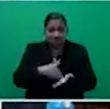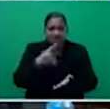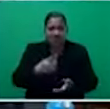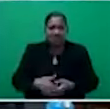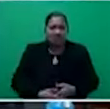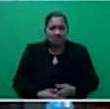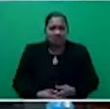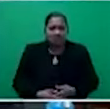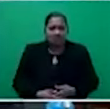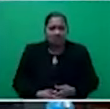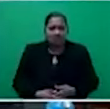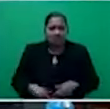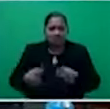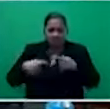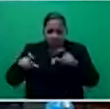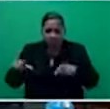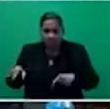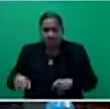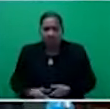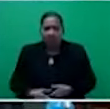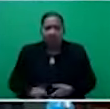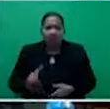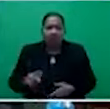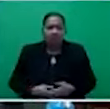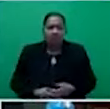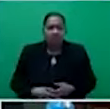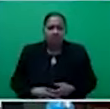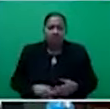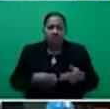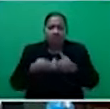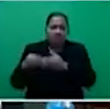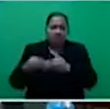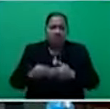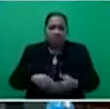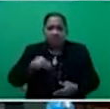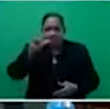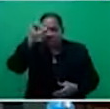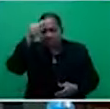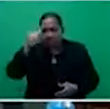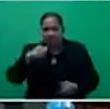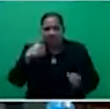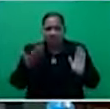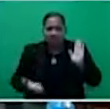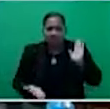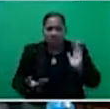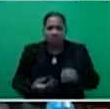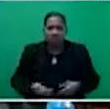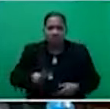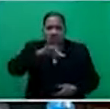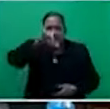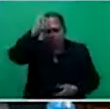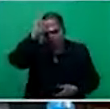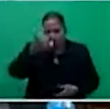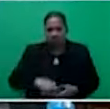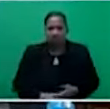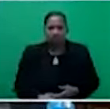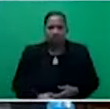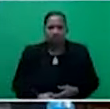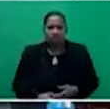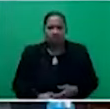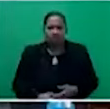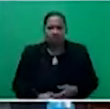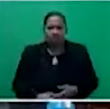is ruled by the Kendia Hindu Tevoro. He did that. It's there. He knows that. Mr. Speaker,